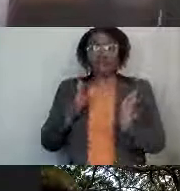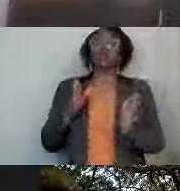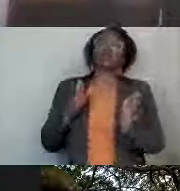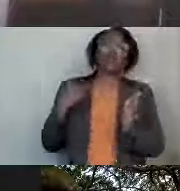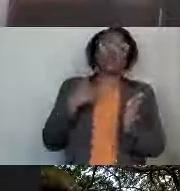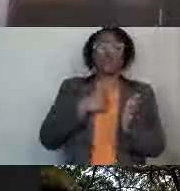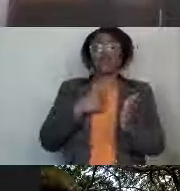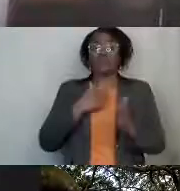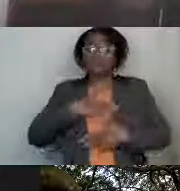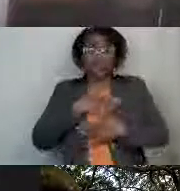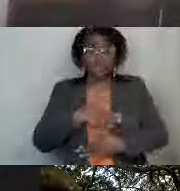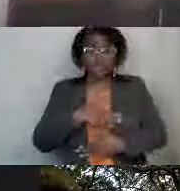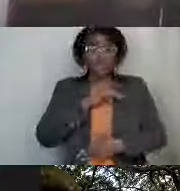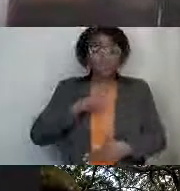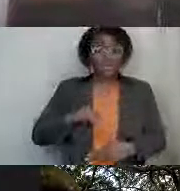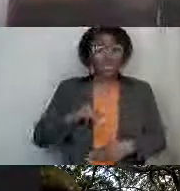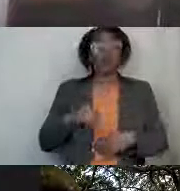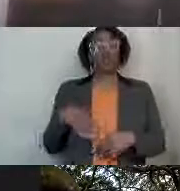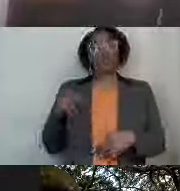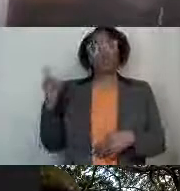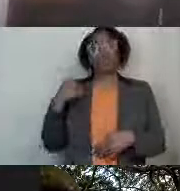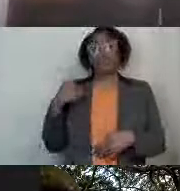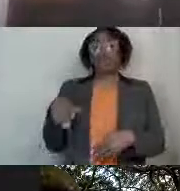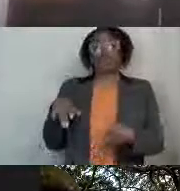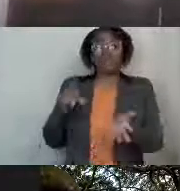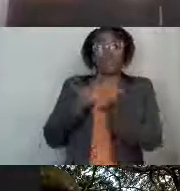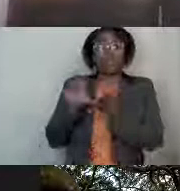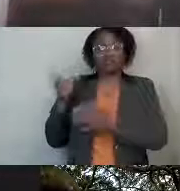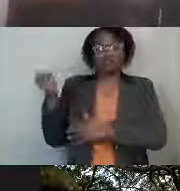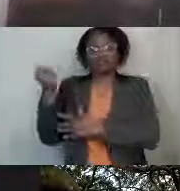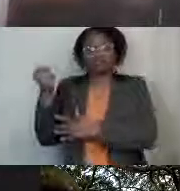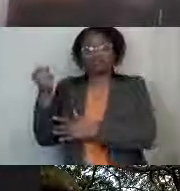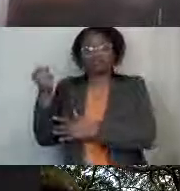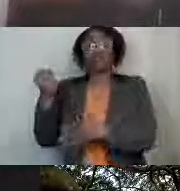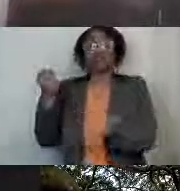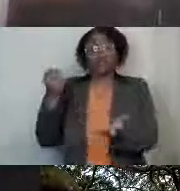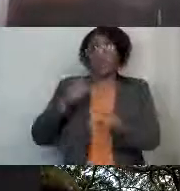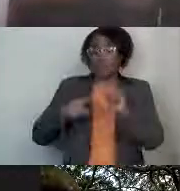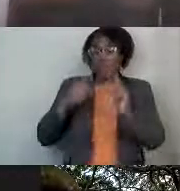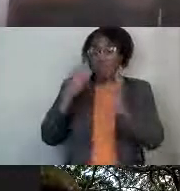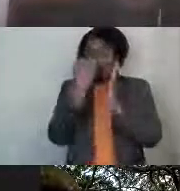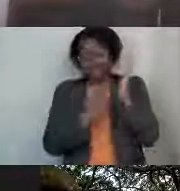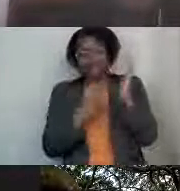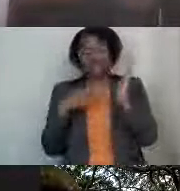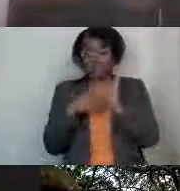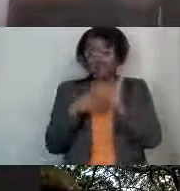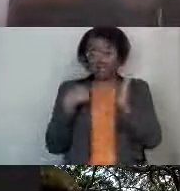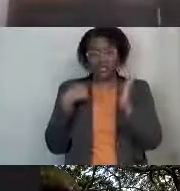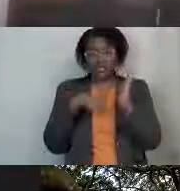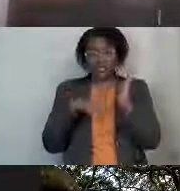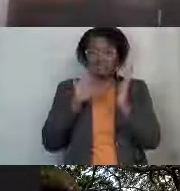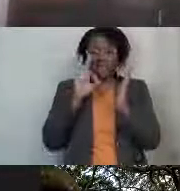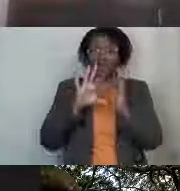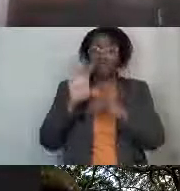county mayor who has an eviction moratorium in place. But when we look at the list that have been filed in our county,